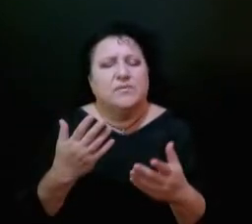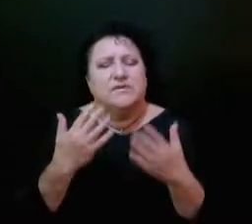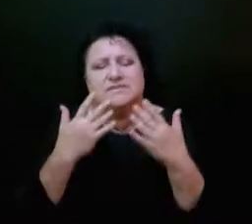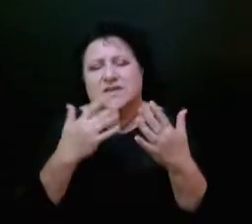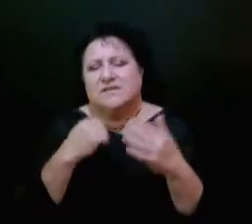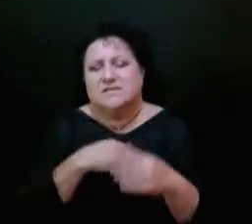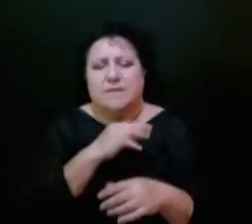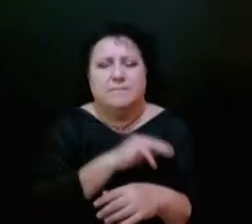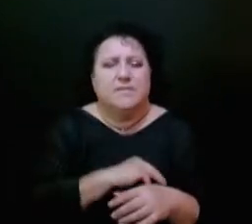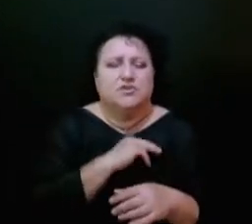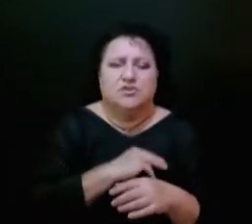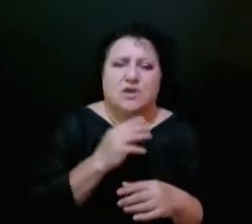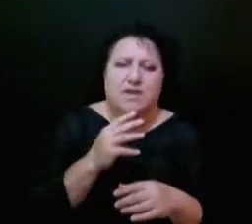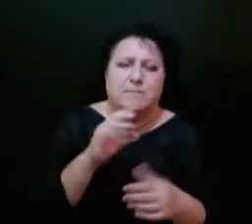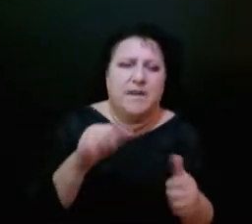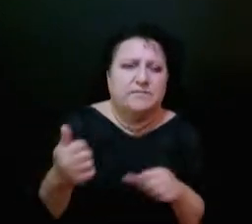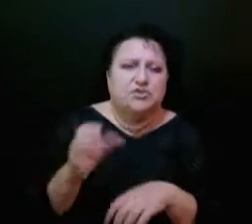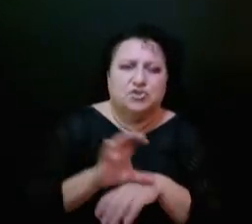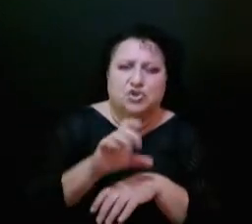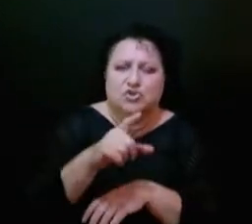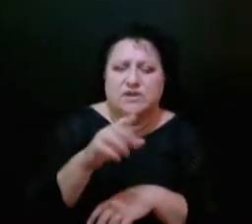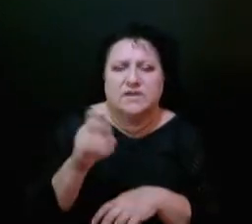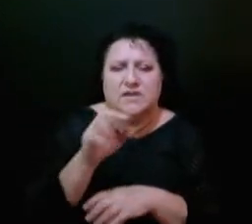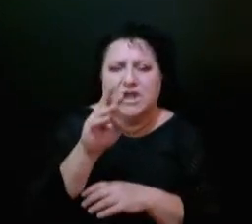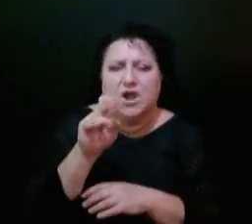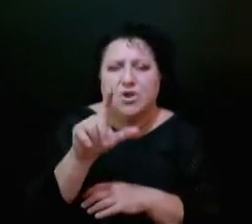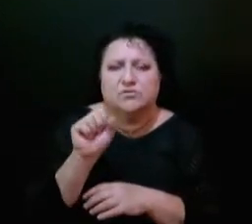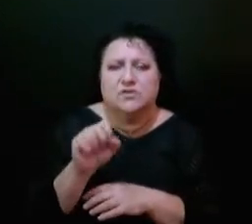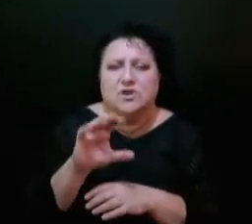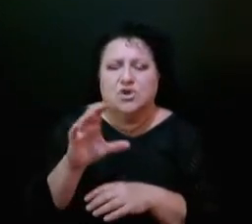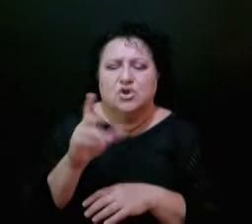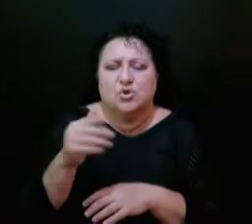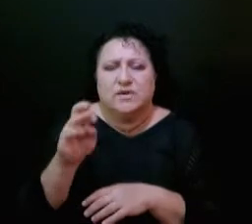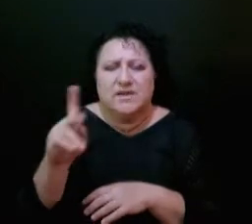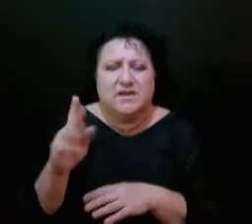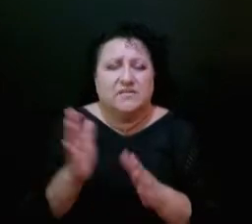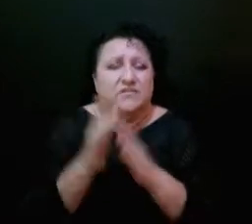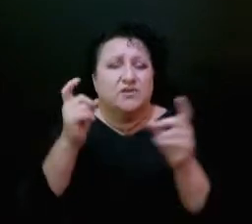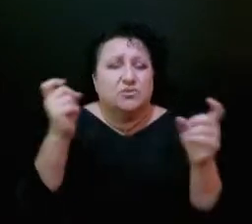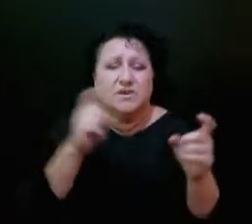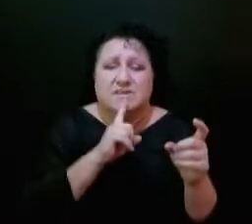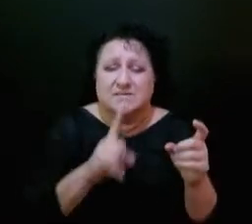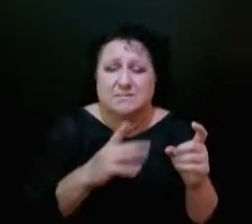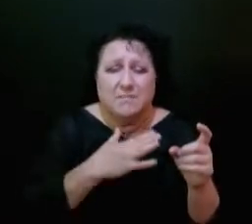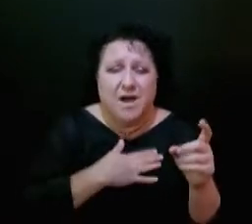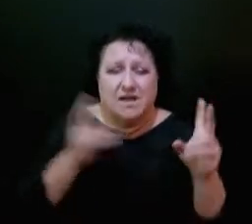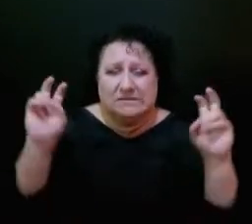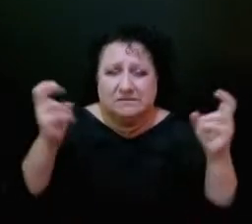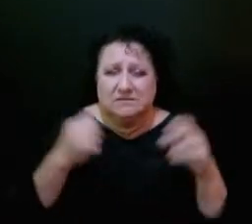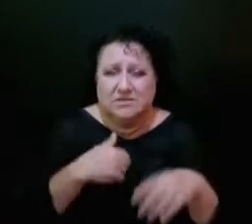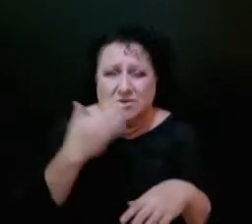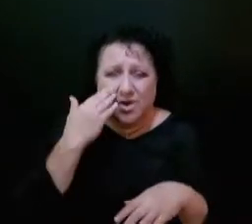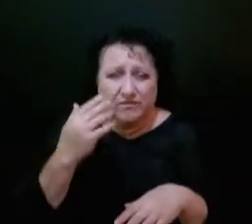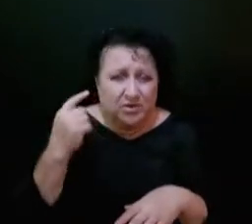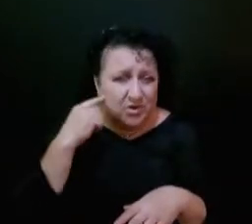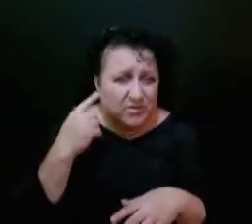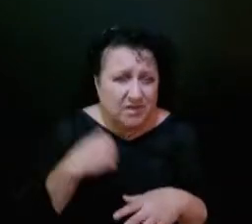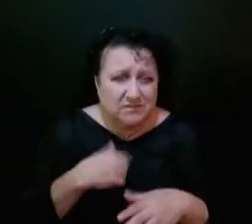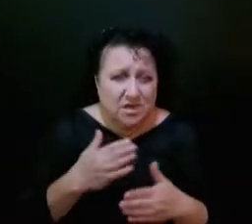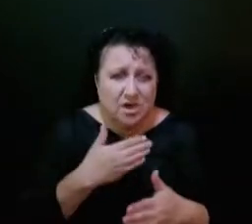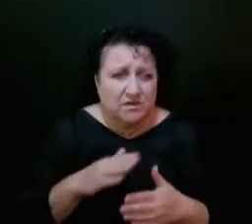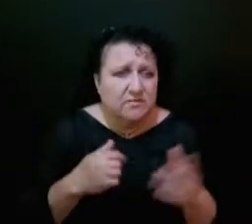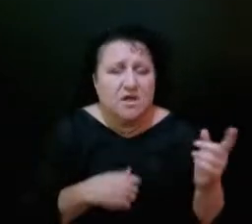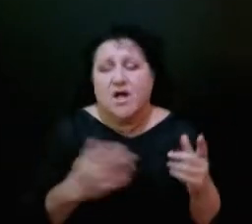Baptist Church in Carrolls Creek. And it said, "Victory is mine." Anybody know that song? Yes. Lisa, raise her hand. I'm going to sing it then, Lisa. It says,